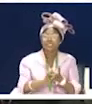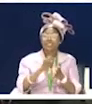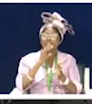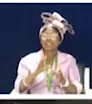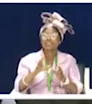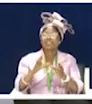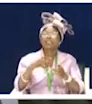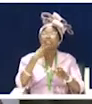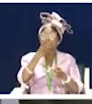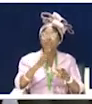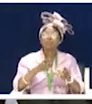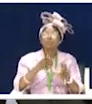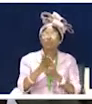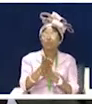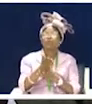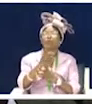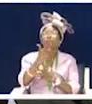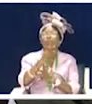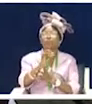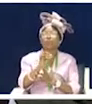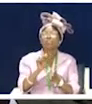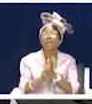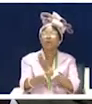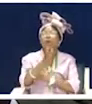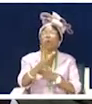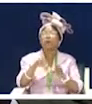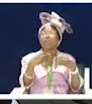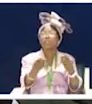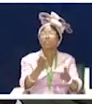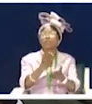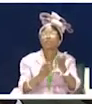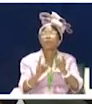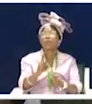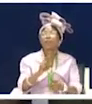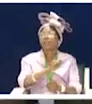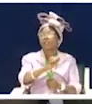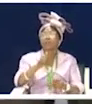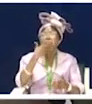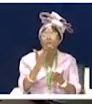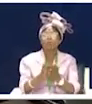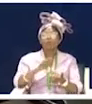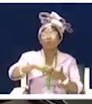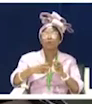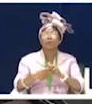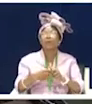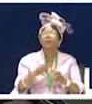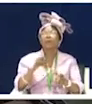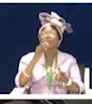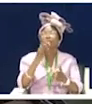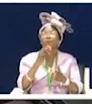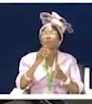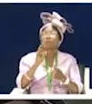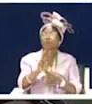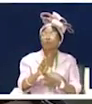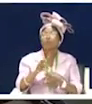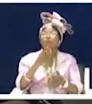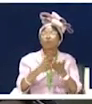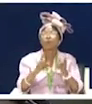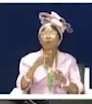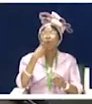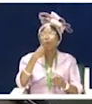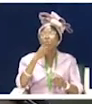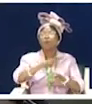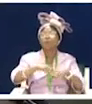that 1. God will give someone a good problem, and 2. Someone who is